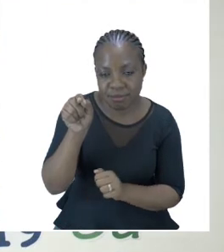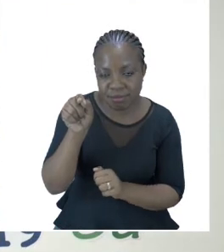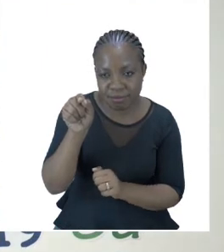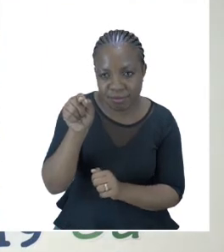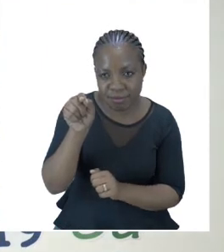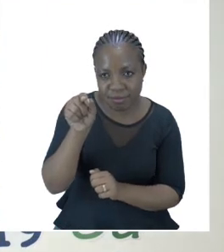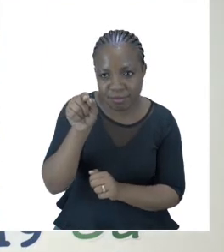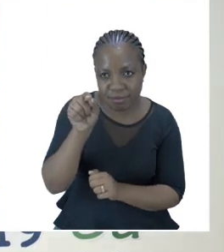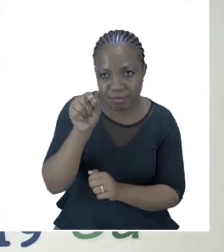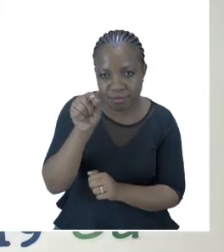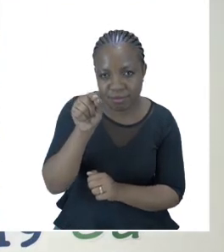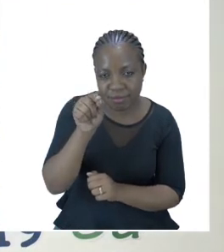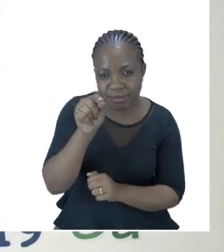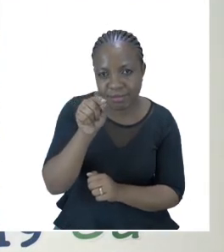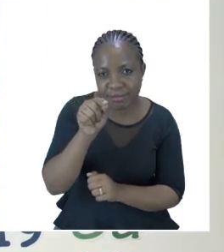go.